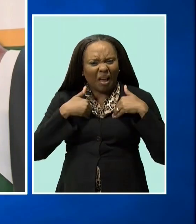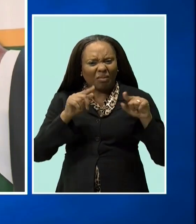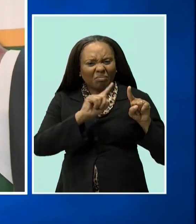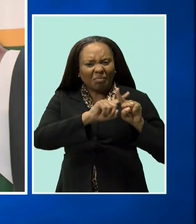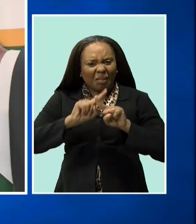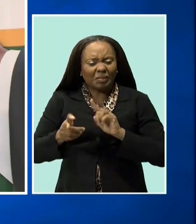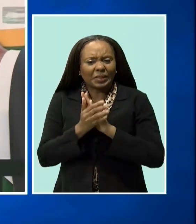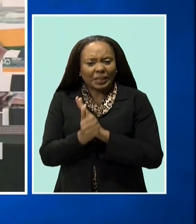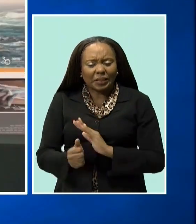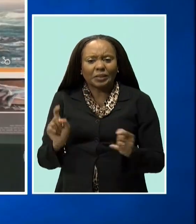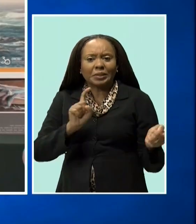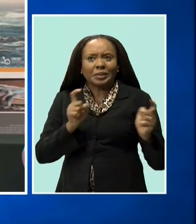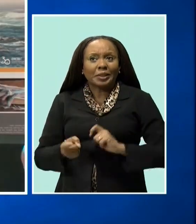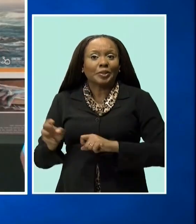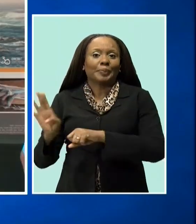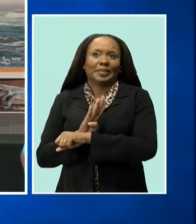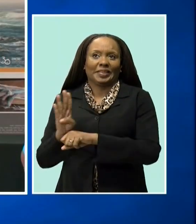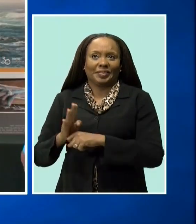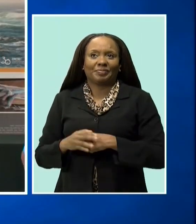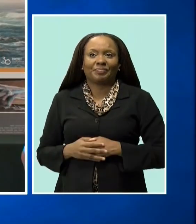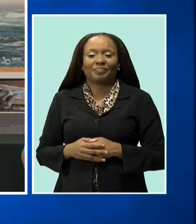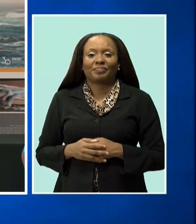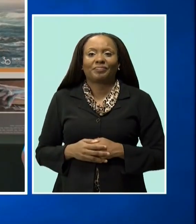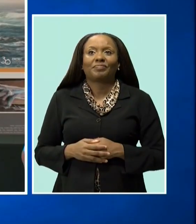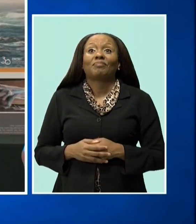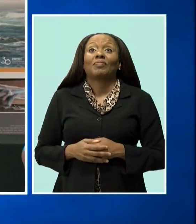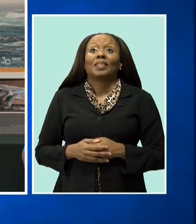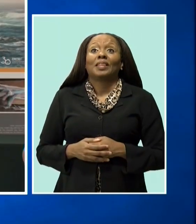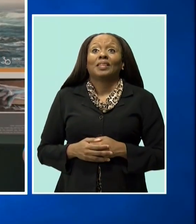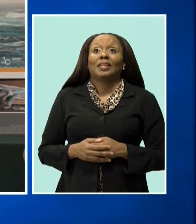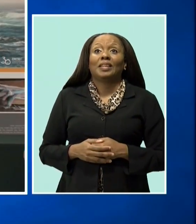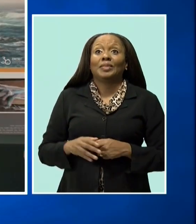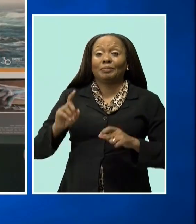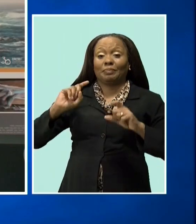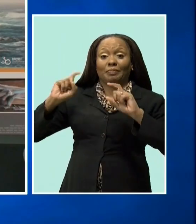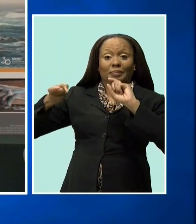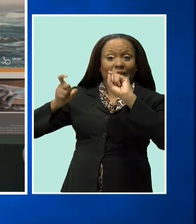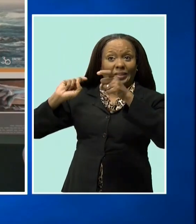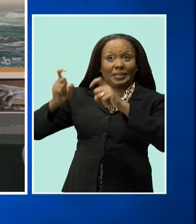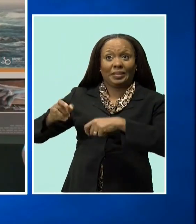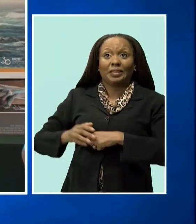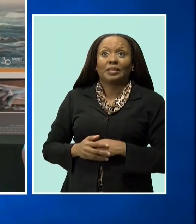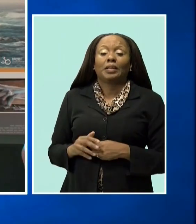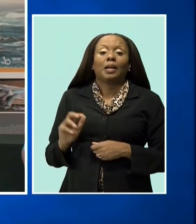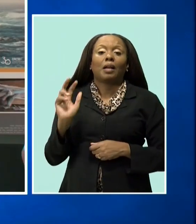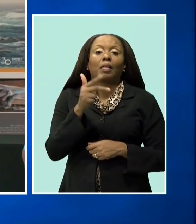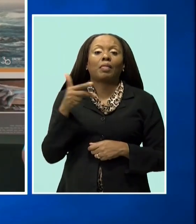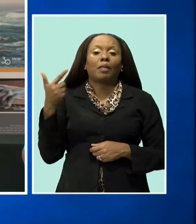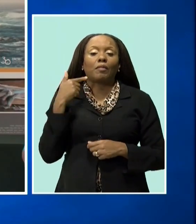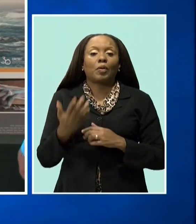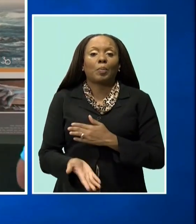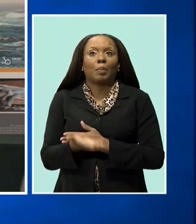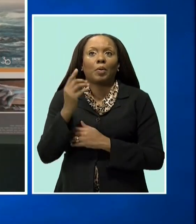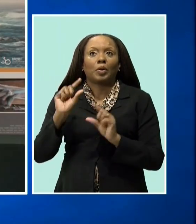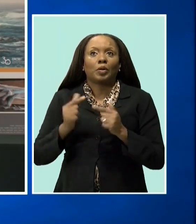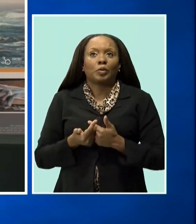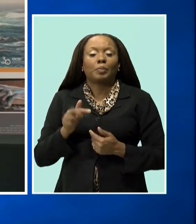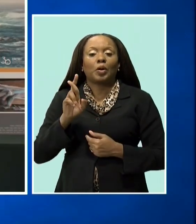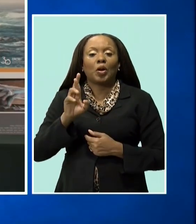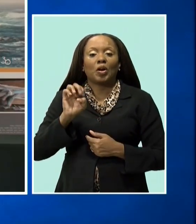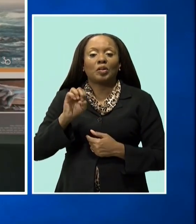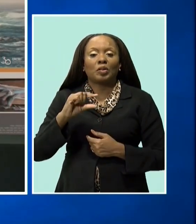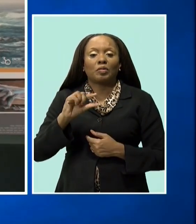into businesses. And with that, it was time for the prizes to be awarded. Third prize in the morning group went to Regina Gibbs